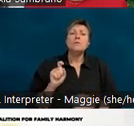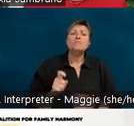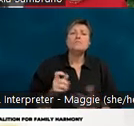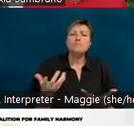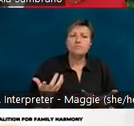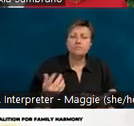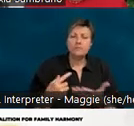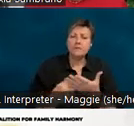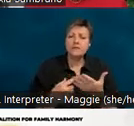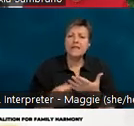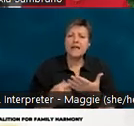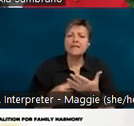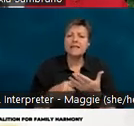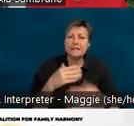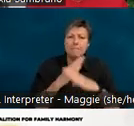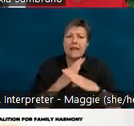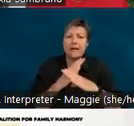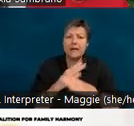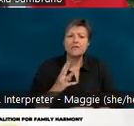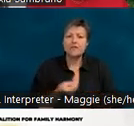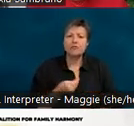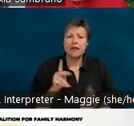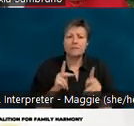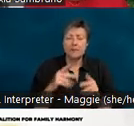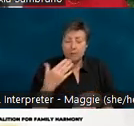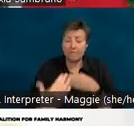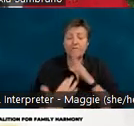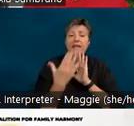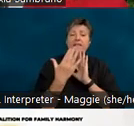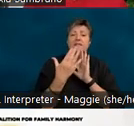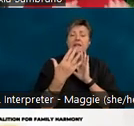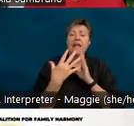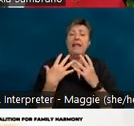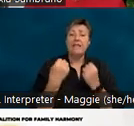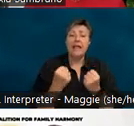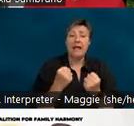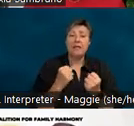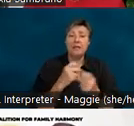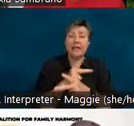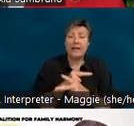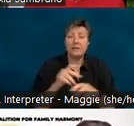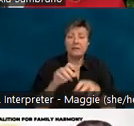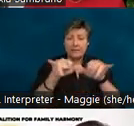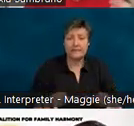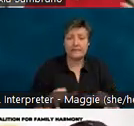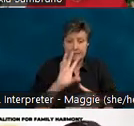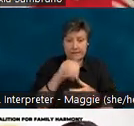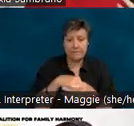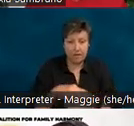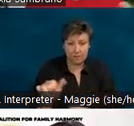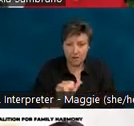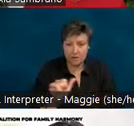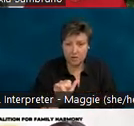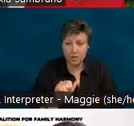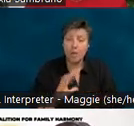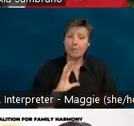particular, we discussed how the healthcare system is a part of that. We're going to talk a little bit more about the trans healthcare system, or